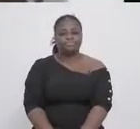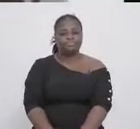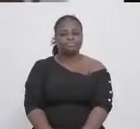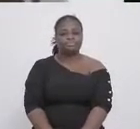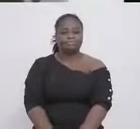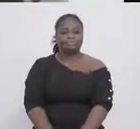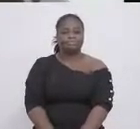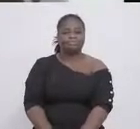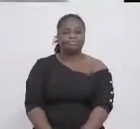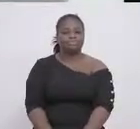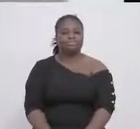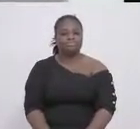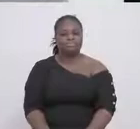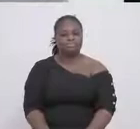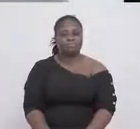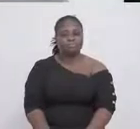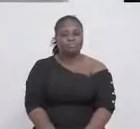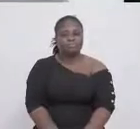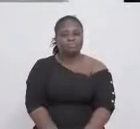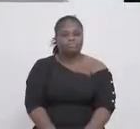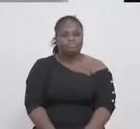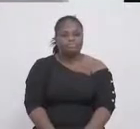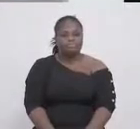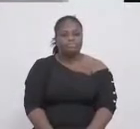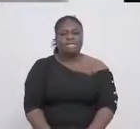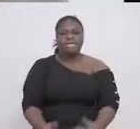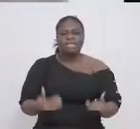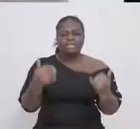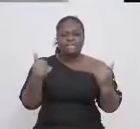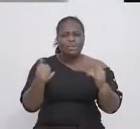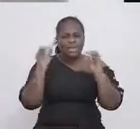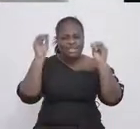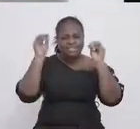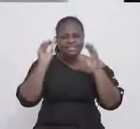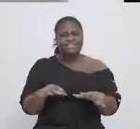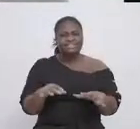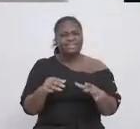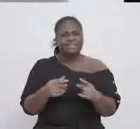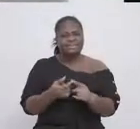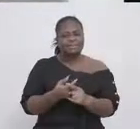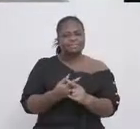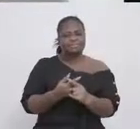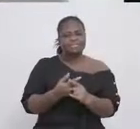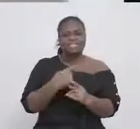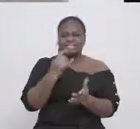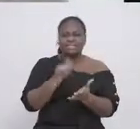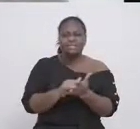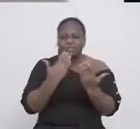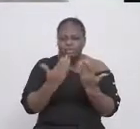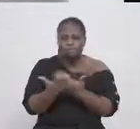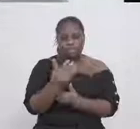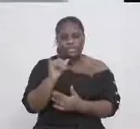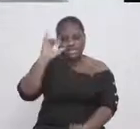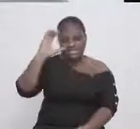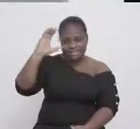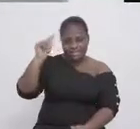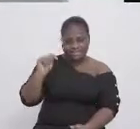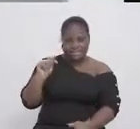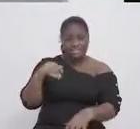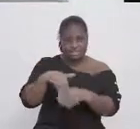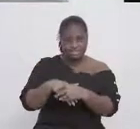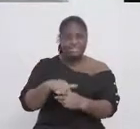education or mature student type of coding. This is a concerned teacher, Frederick Usubachi. Good morning. Yes, ICT is in our